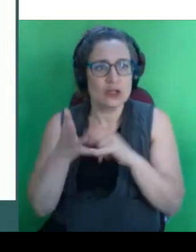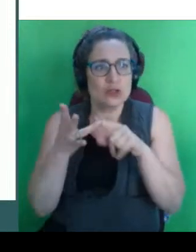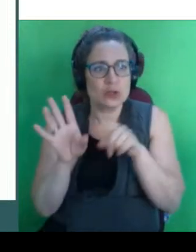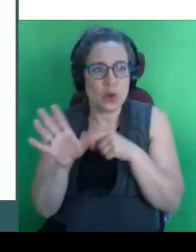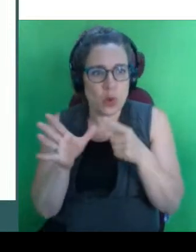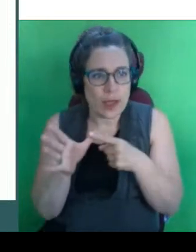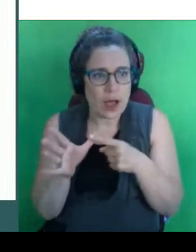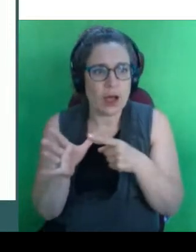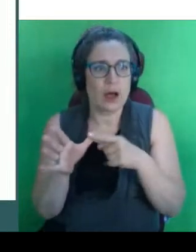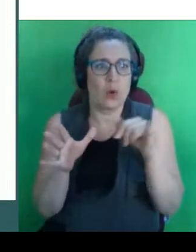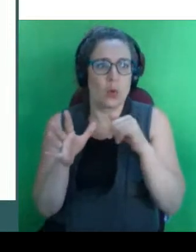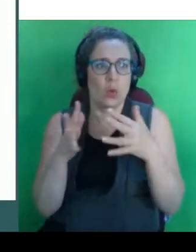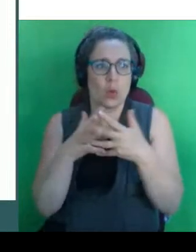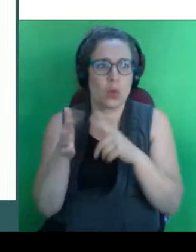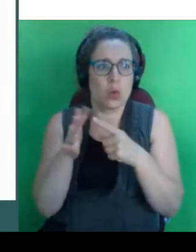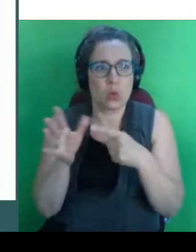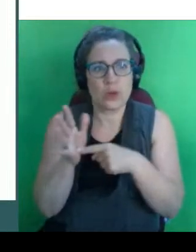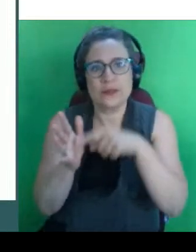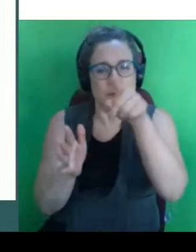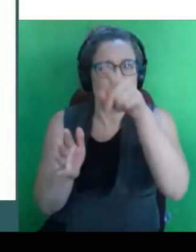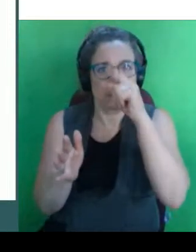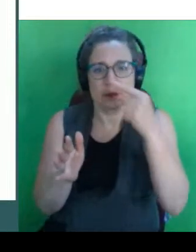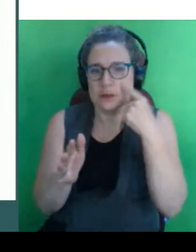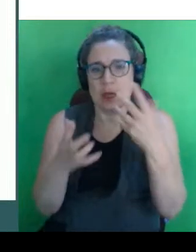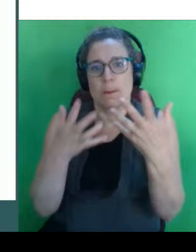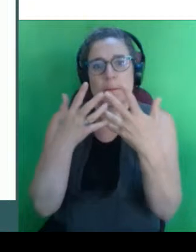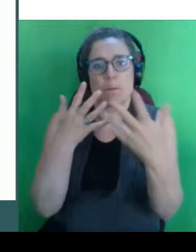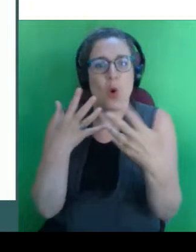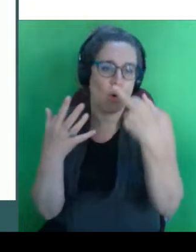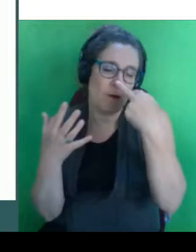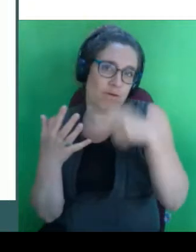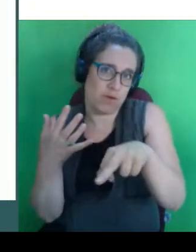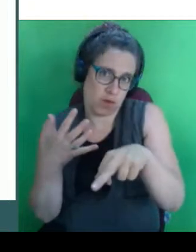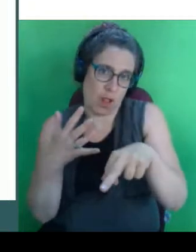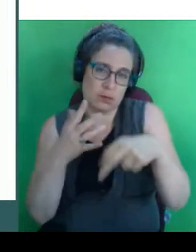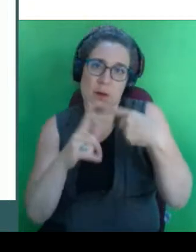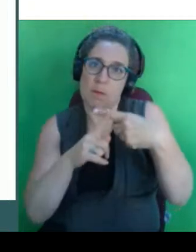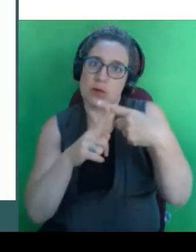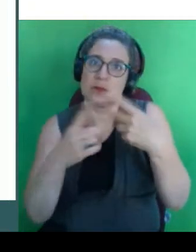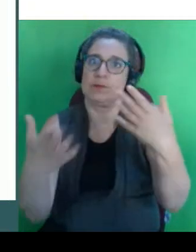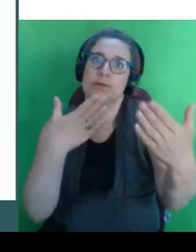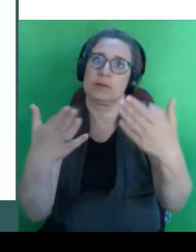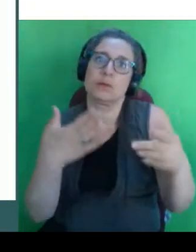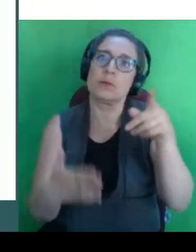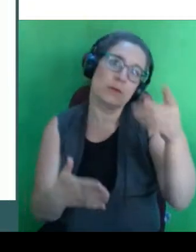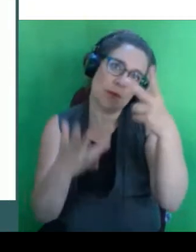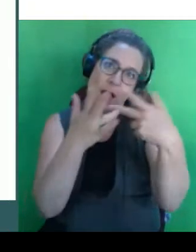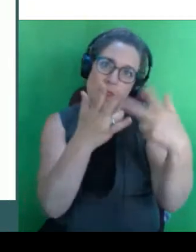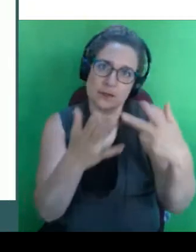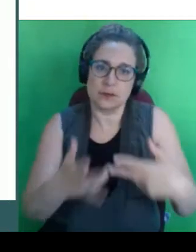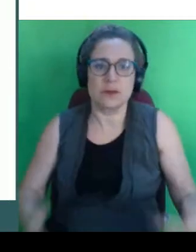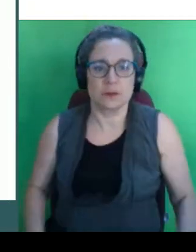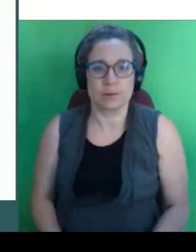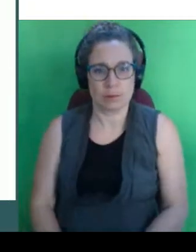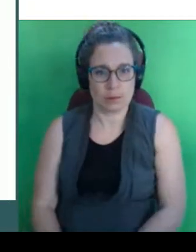see quite a lot more false positives than you do in some of the other allergy tests.